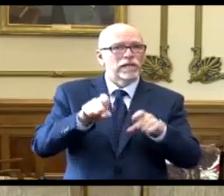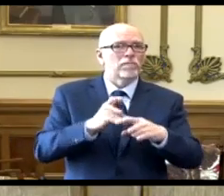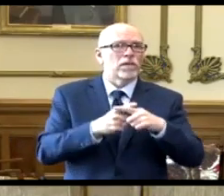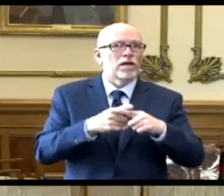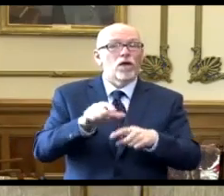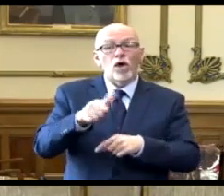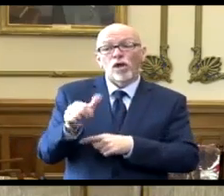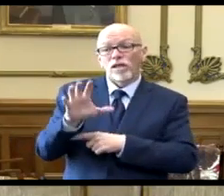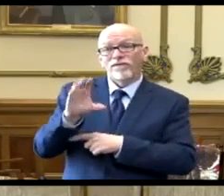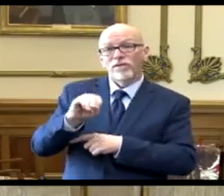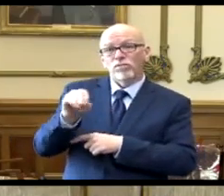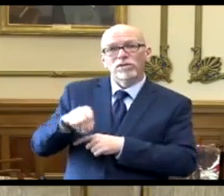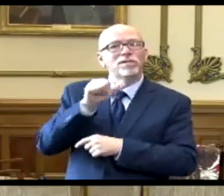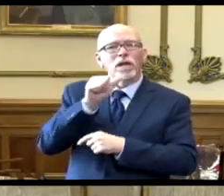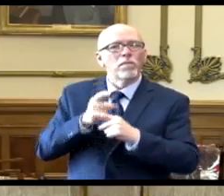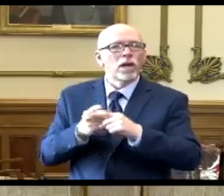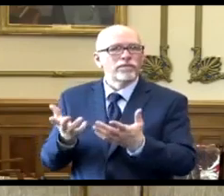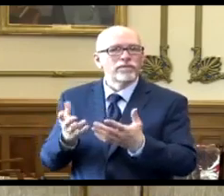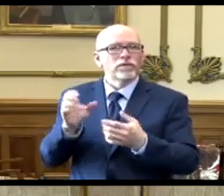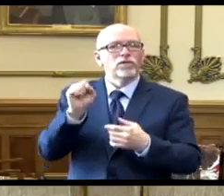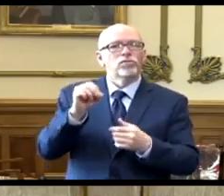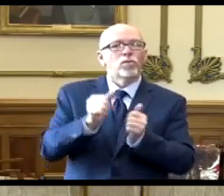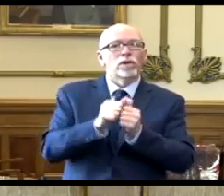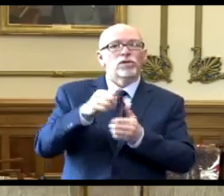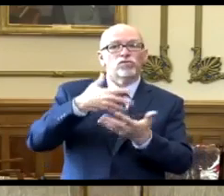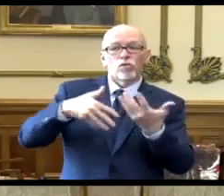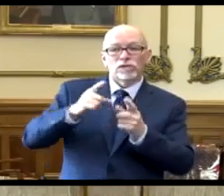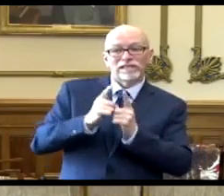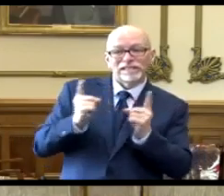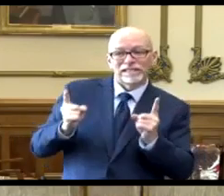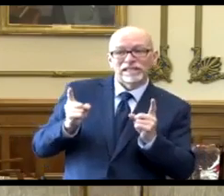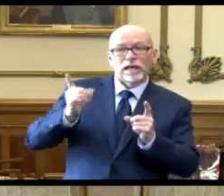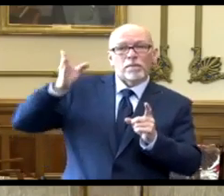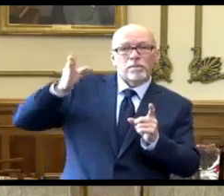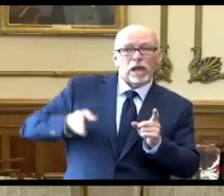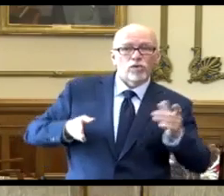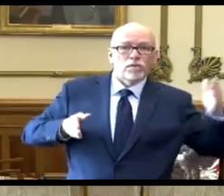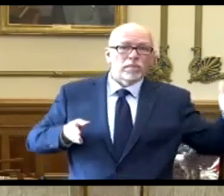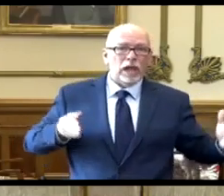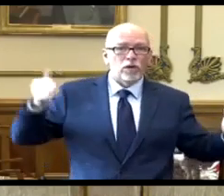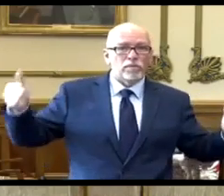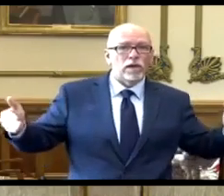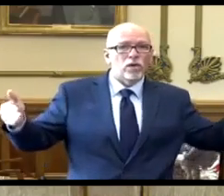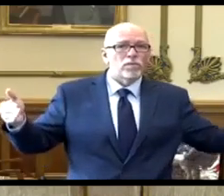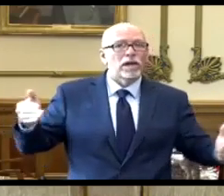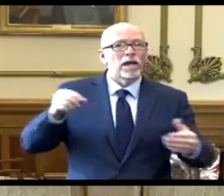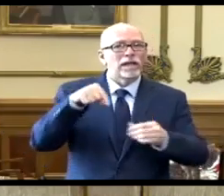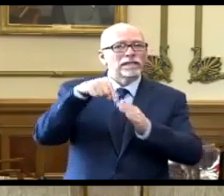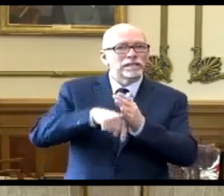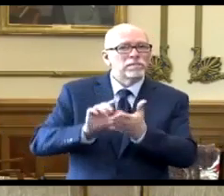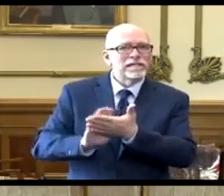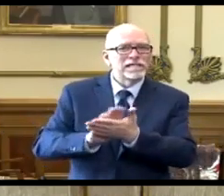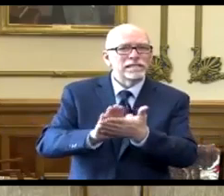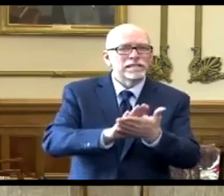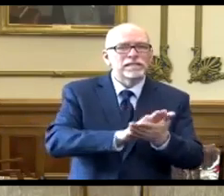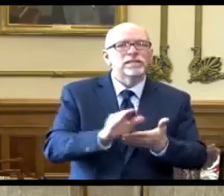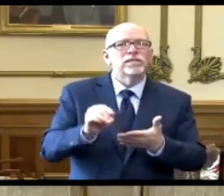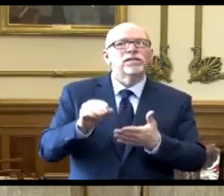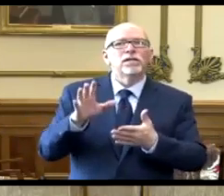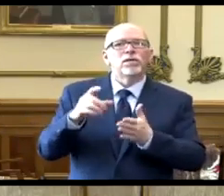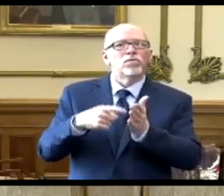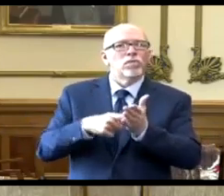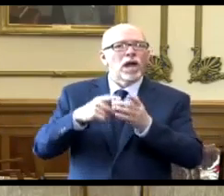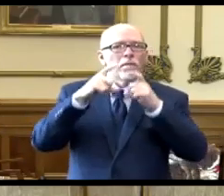another 50% were not. And so with the social distancing and the barriers that they've put in and the deep cleaning that they've done and the